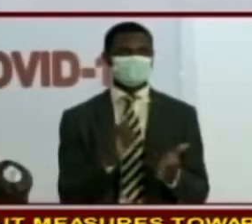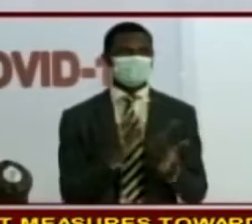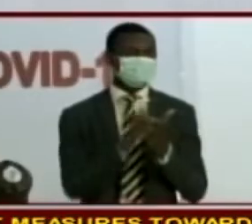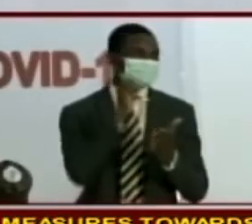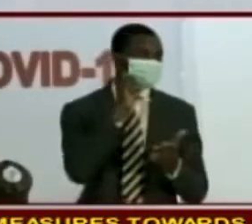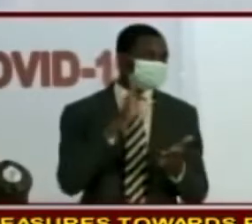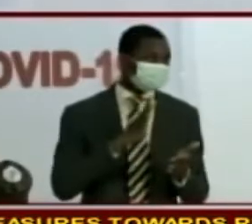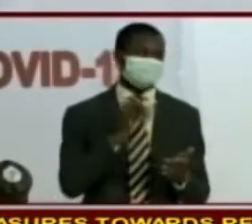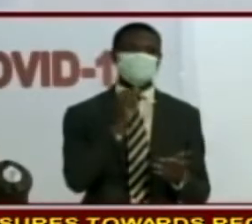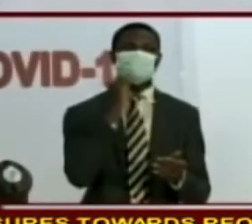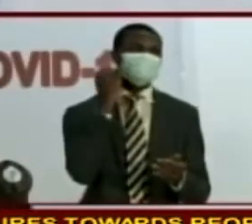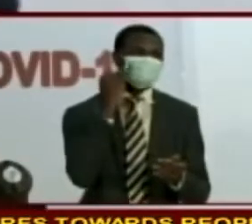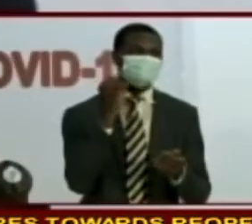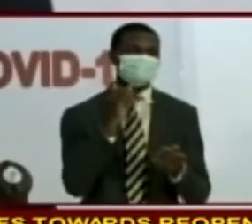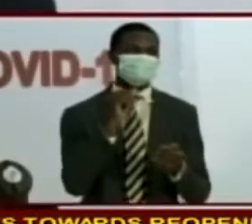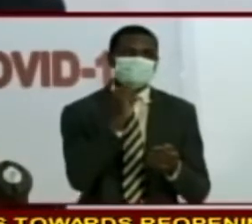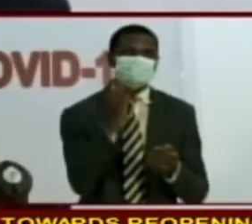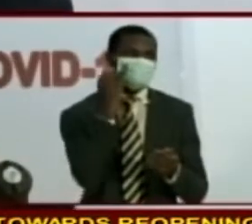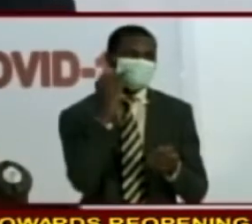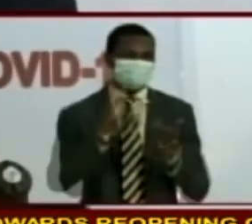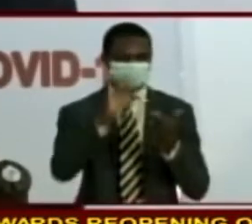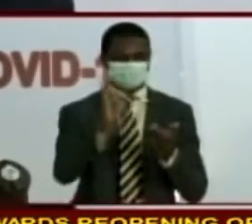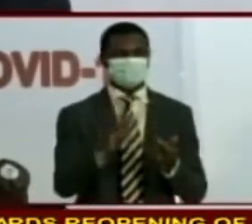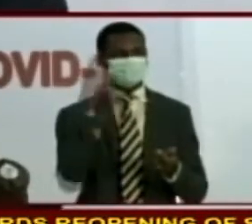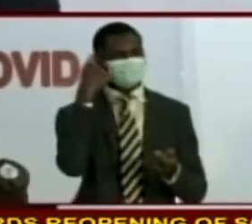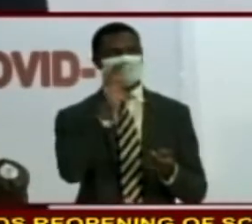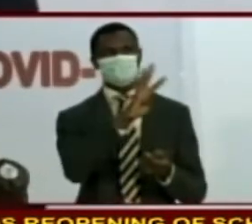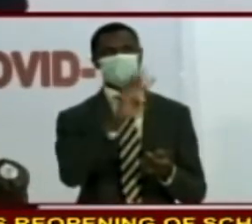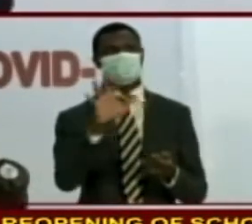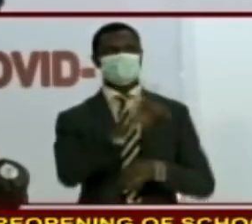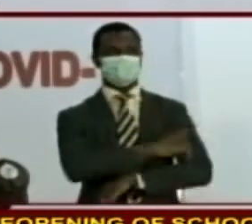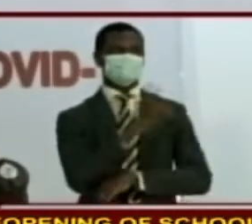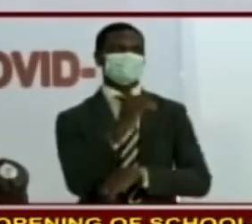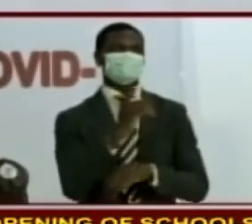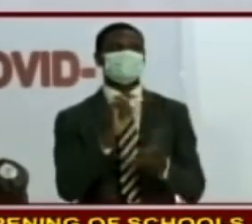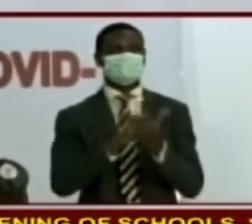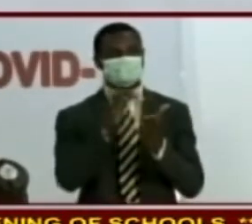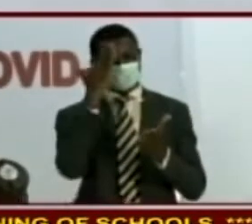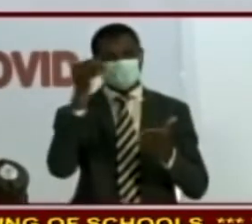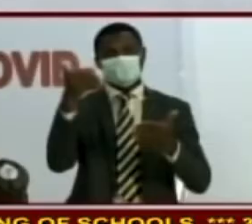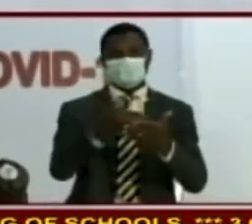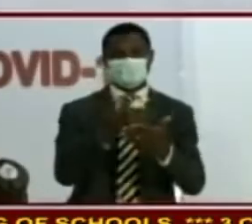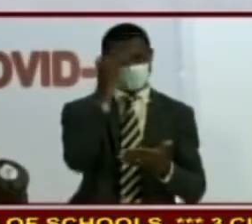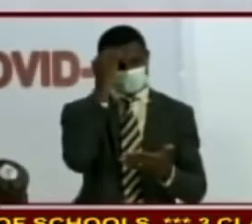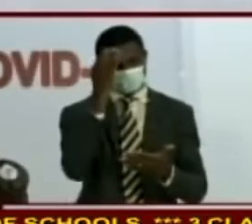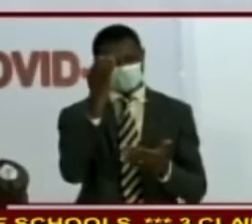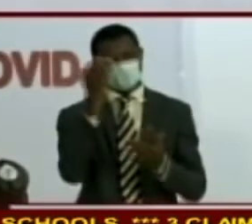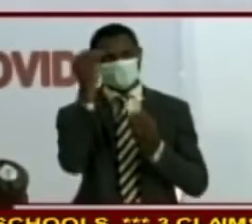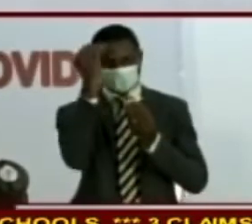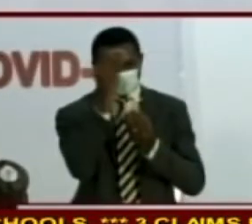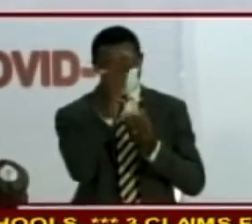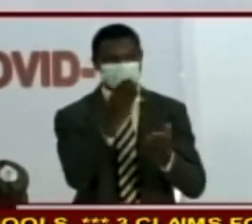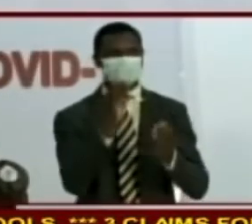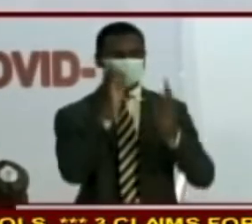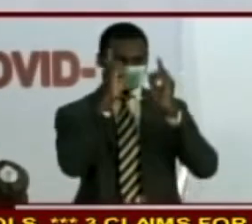45 days. But that is how new knowledge emerges and influences your decisions.